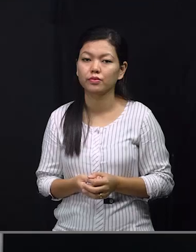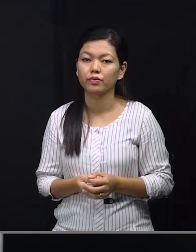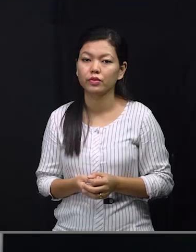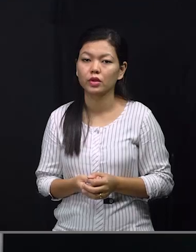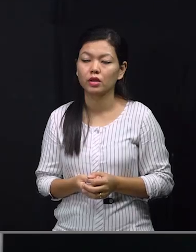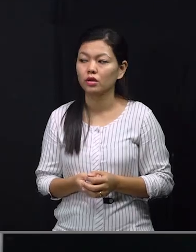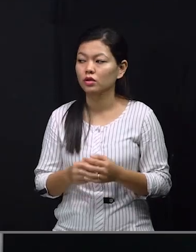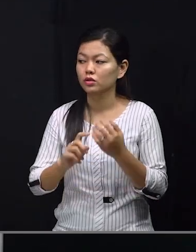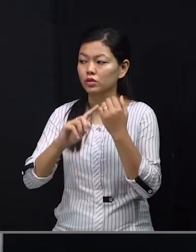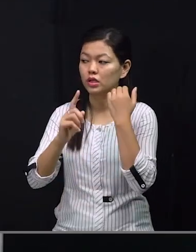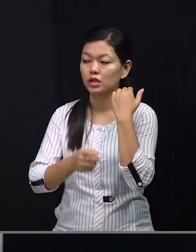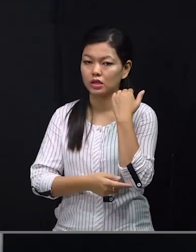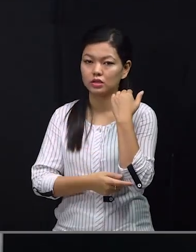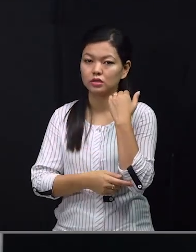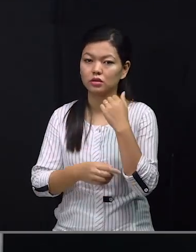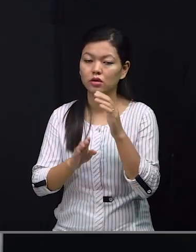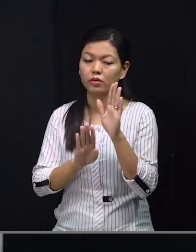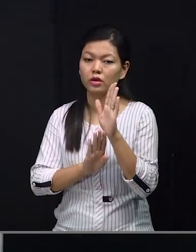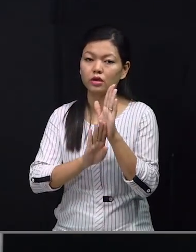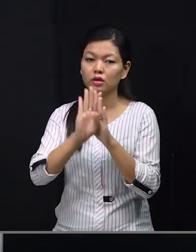isomers will have higher melting point than